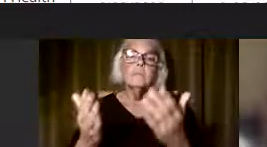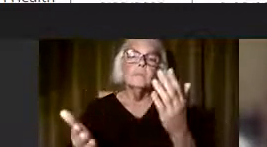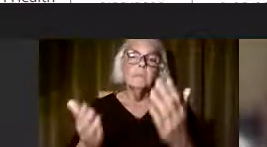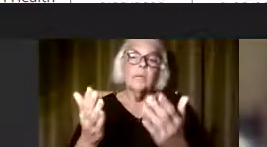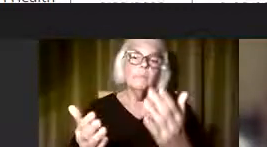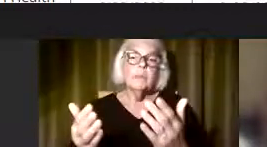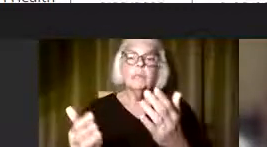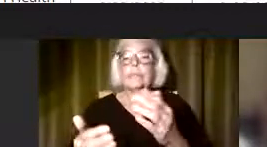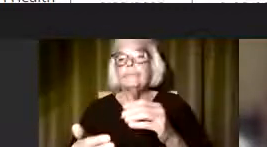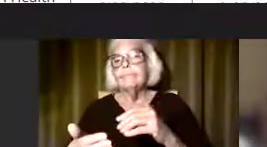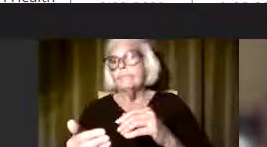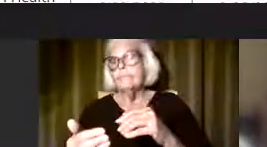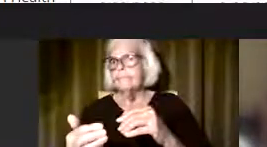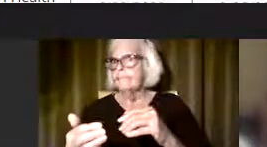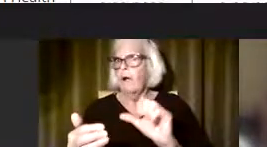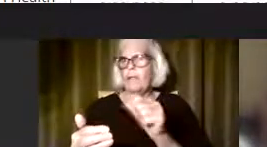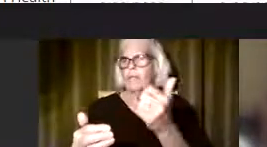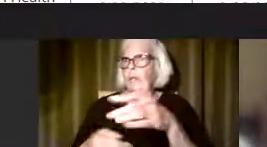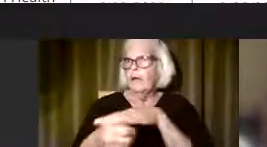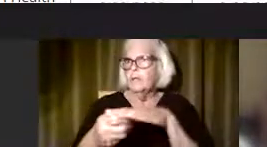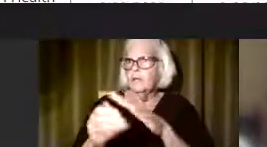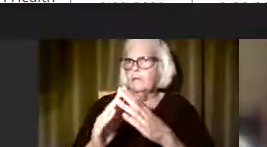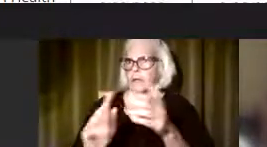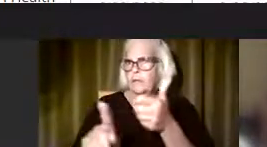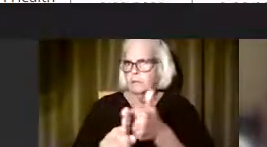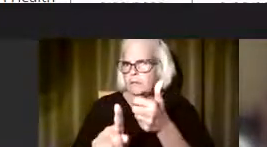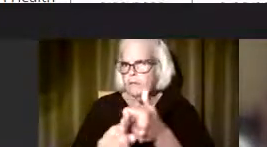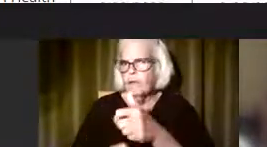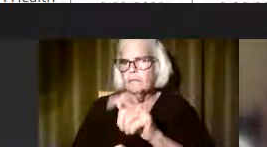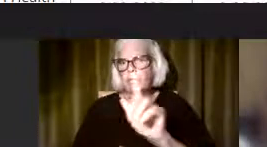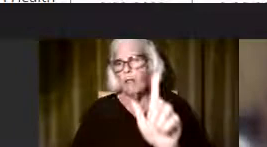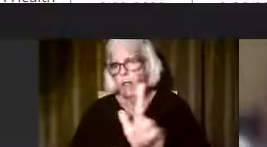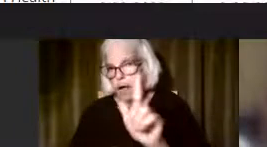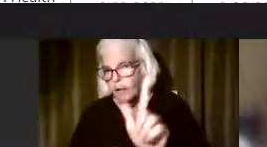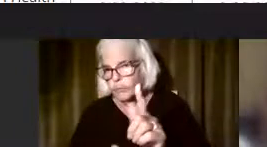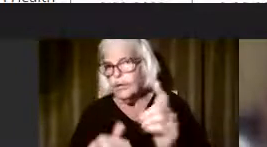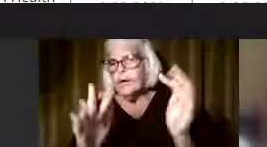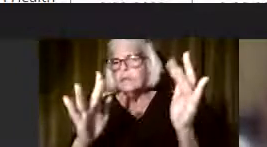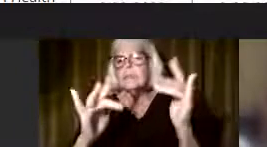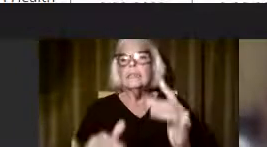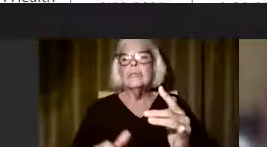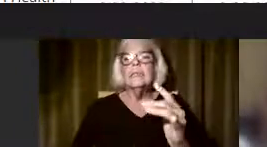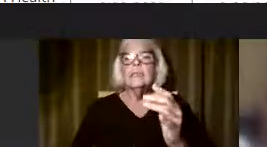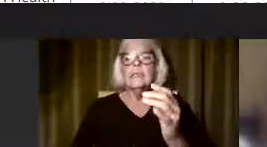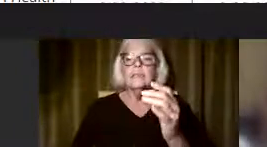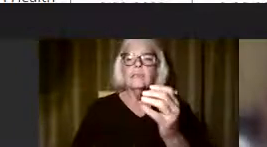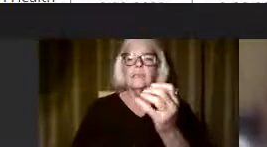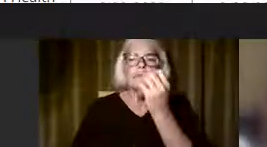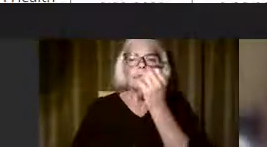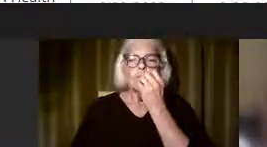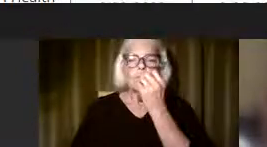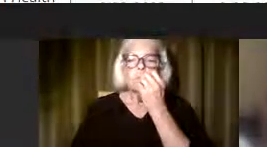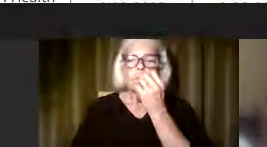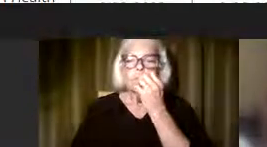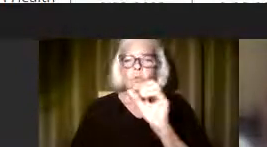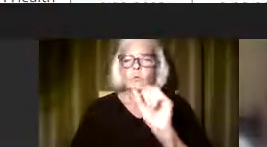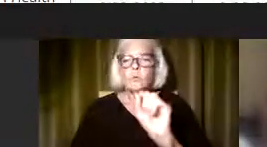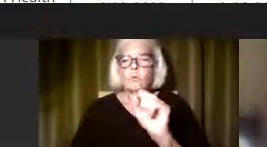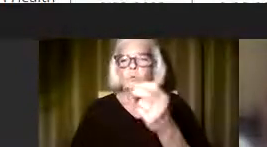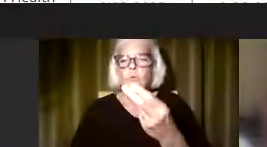shelves, different points of contact specifically in communities that are local, that people are accessing other